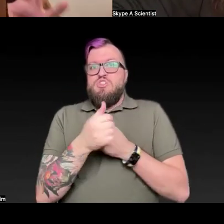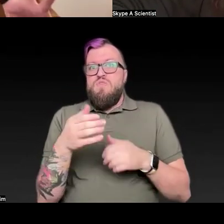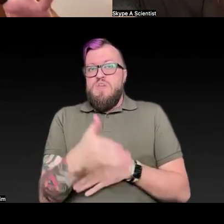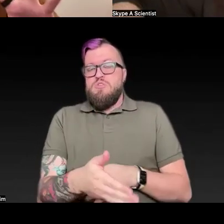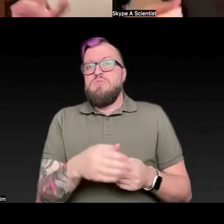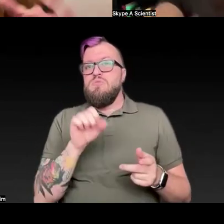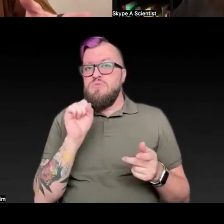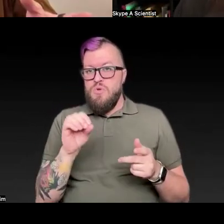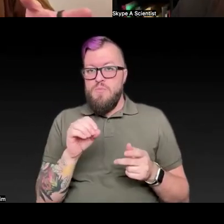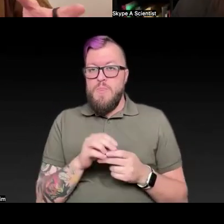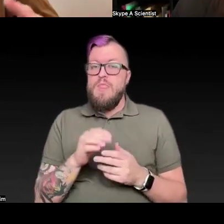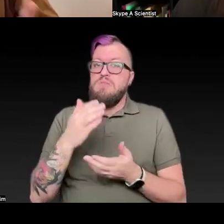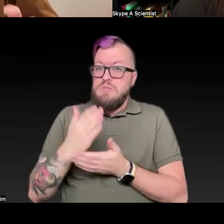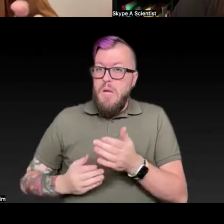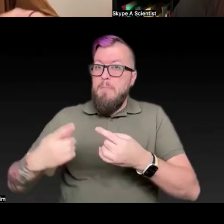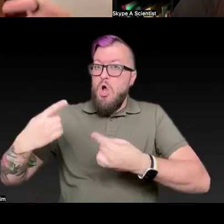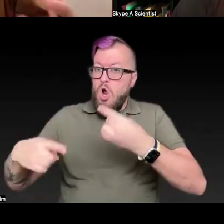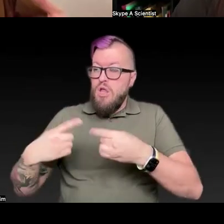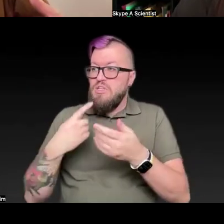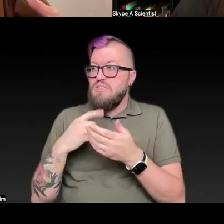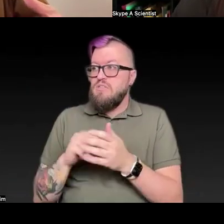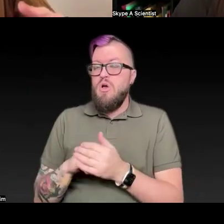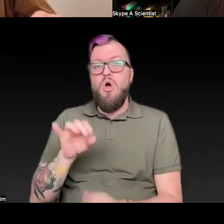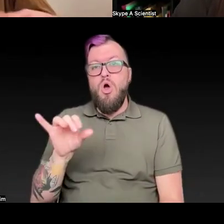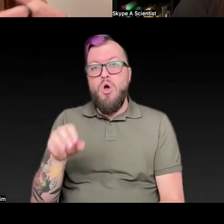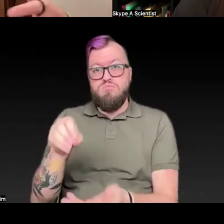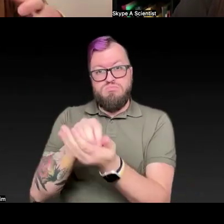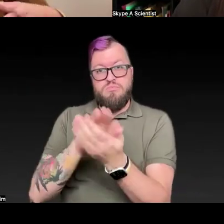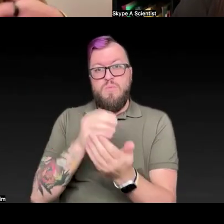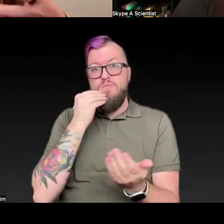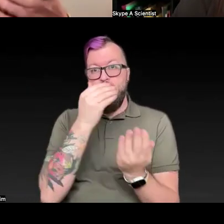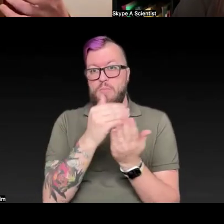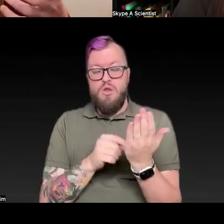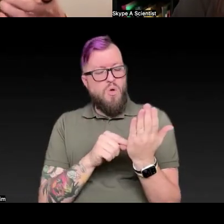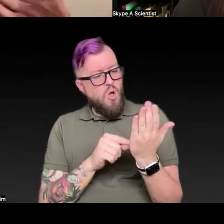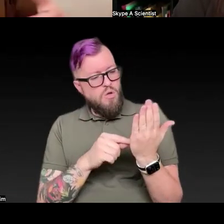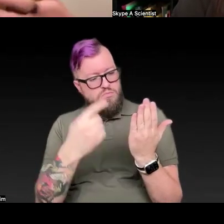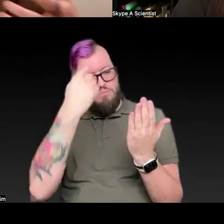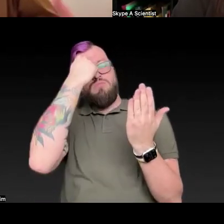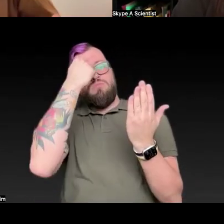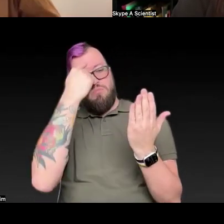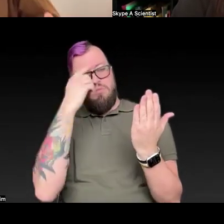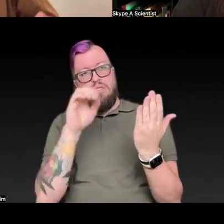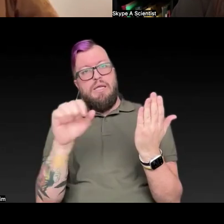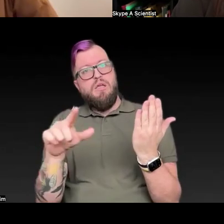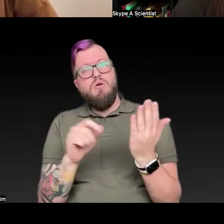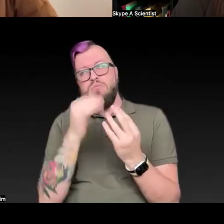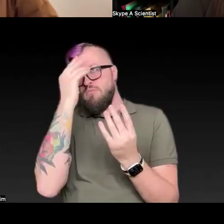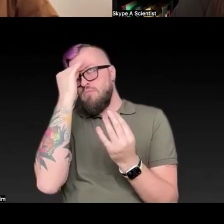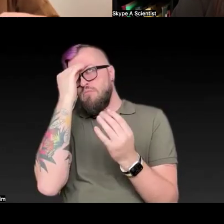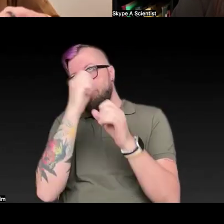that having eels on the menu is a way of putting them into people's consciousness, and so they start thinking about like it's another way of getting people to think about